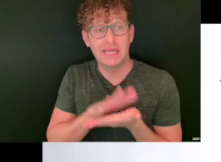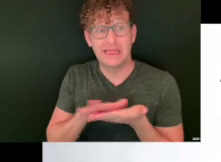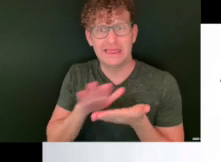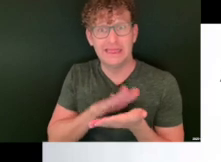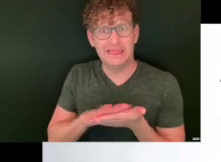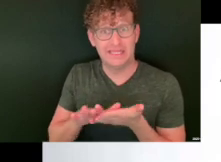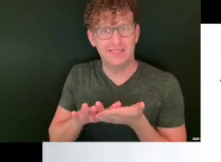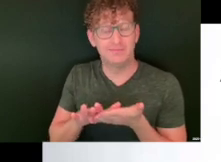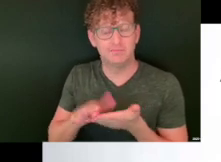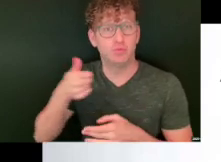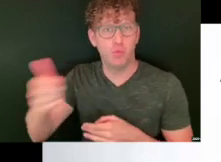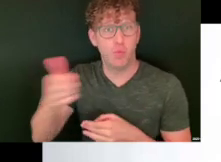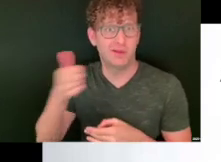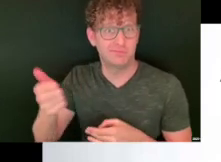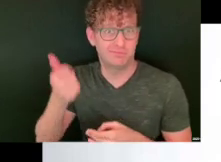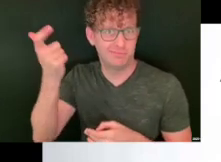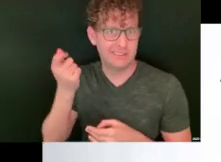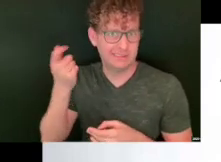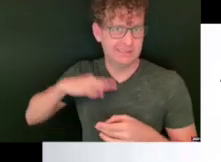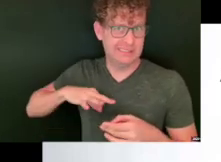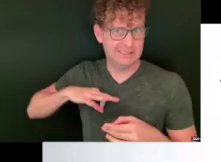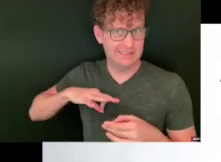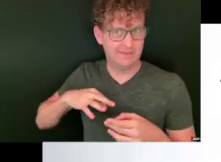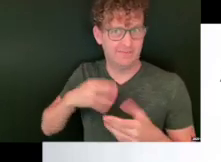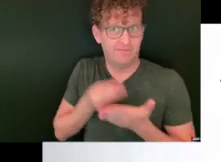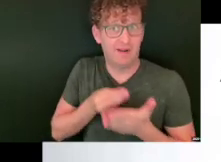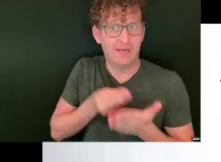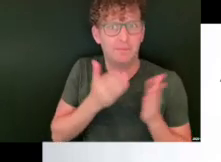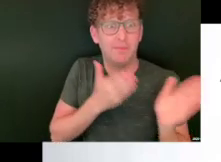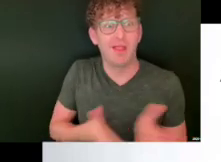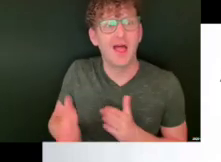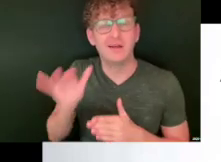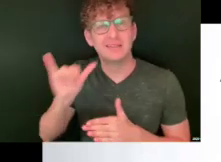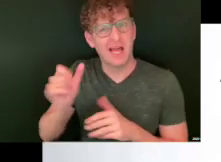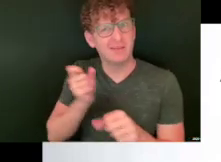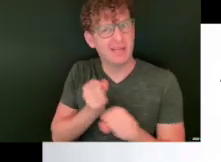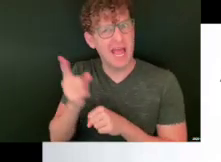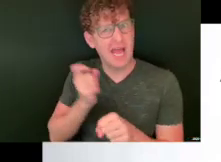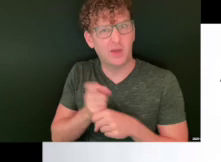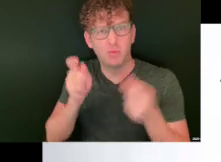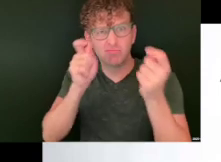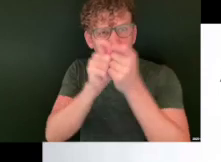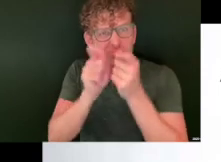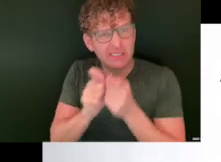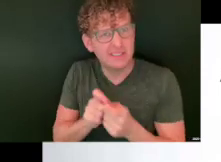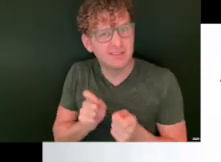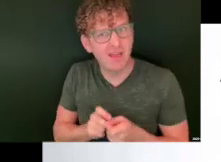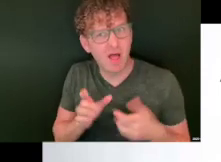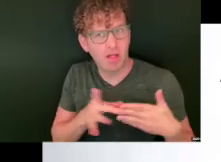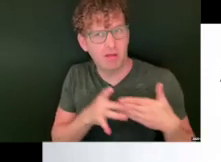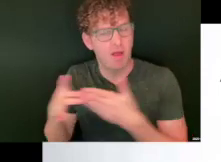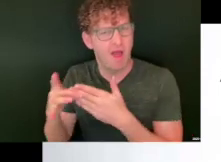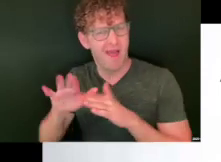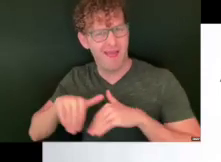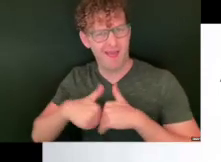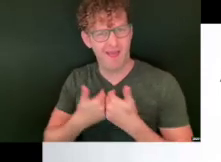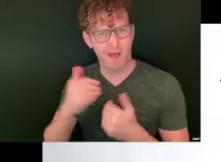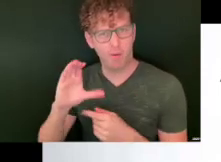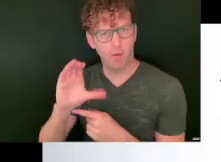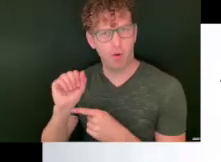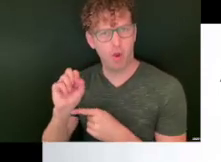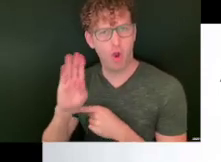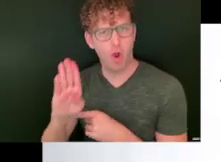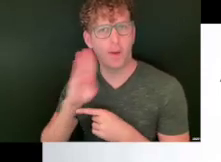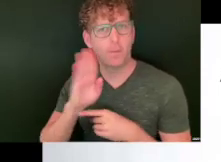Clean Assistance Program, we increased the loan cap amount from $30,000 to $45,000